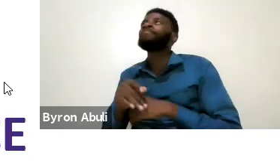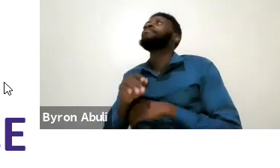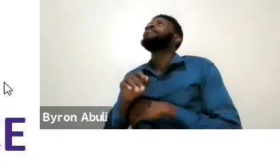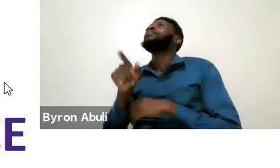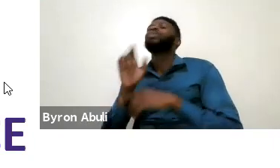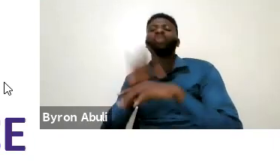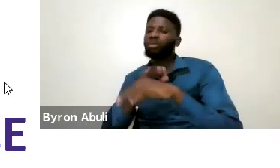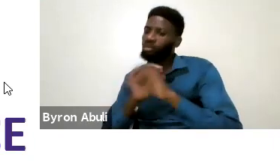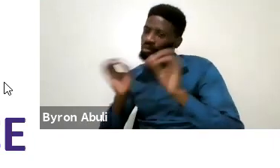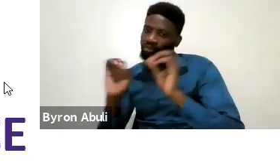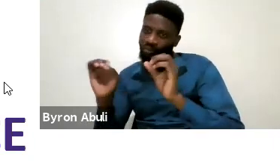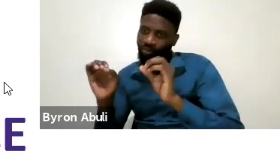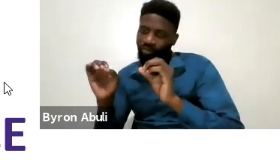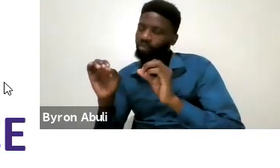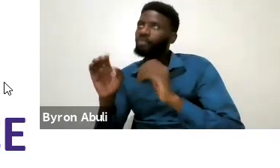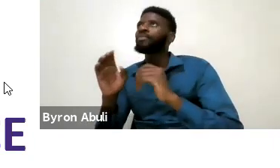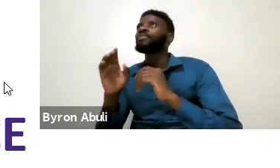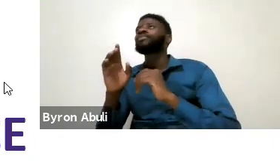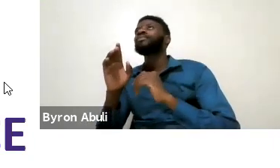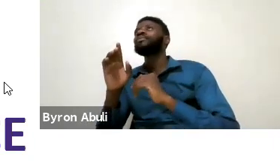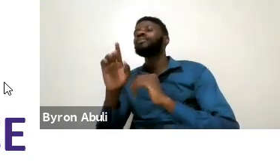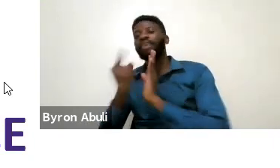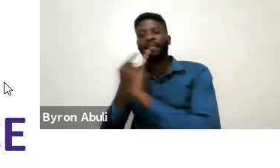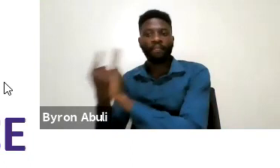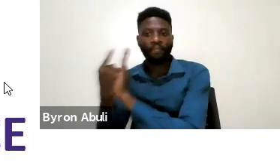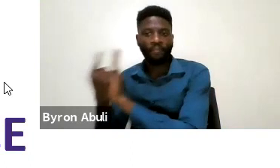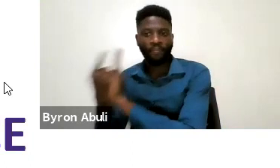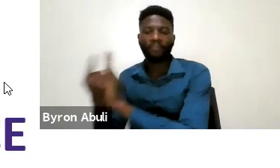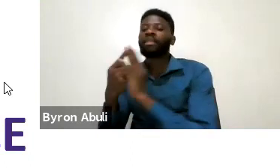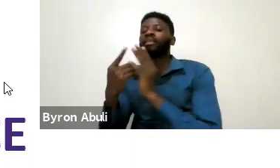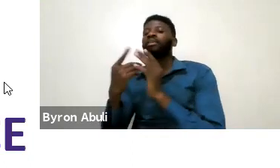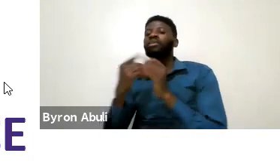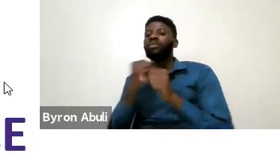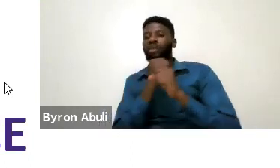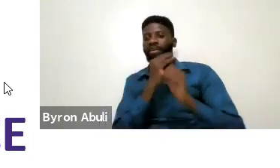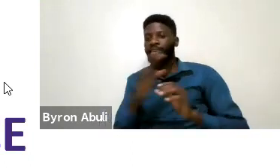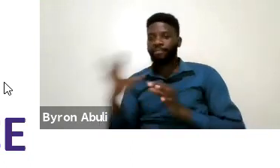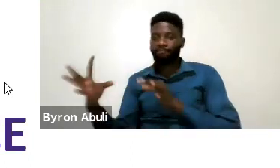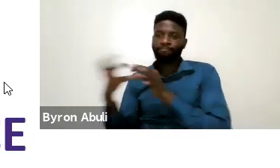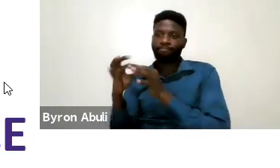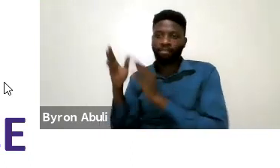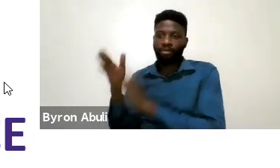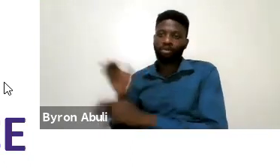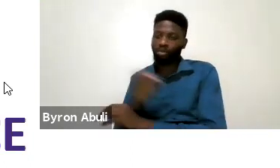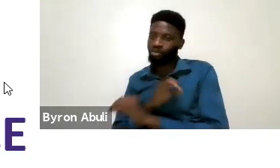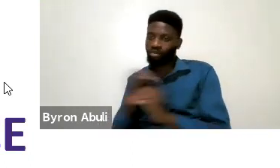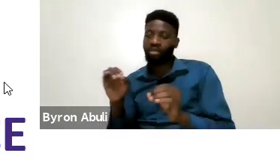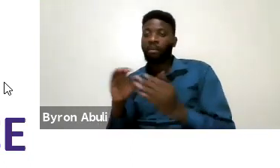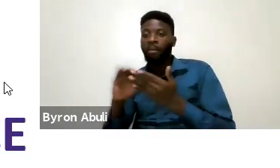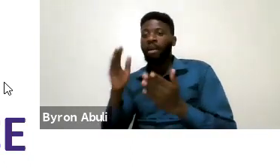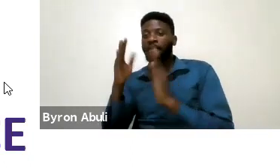exclusion or isolation by workers. And you find a lot of this maybe with people who are transgender or with people who